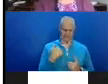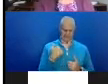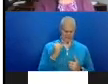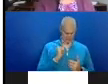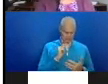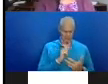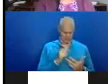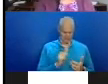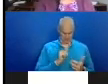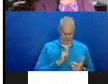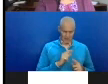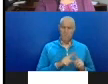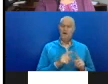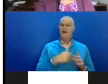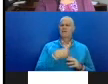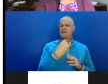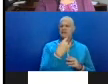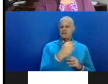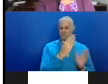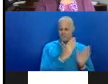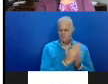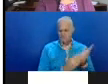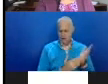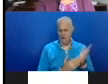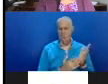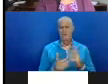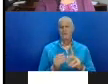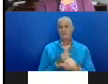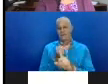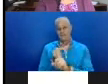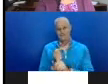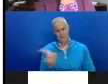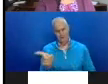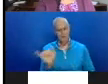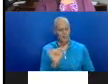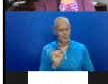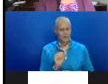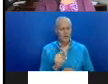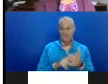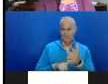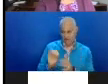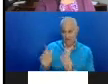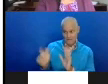that he can do, but there's an external part of that plan that may have direct implications for her that he would need to check out with her.